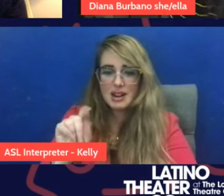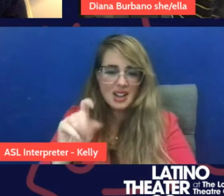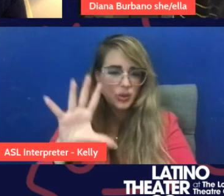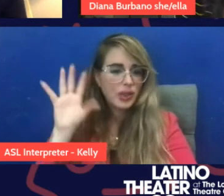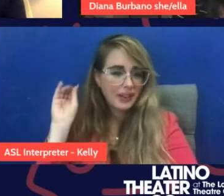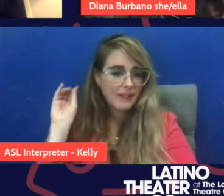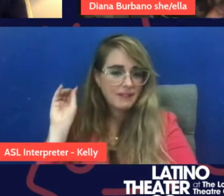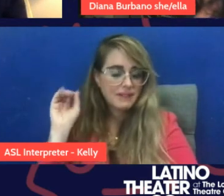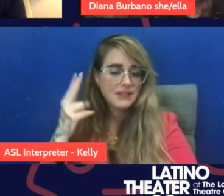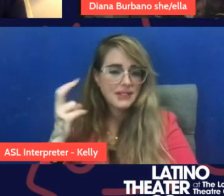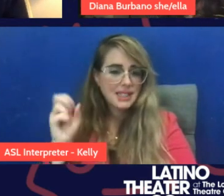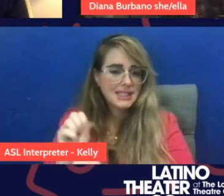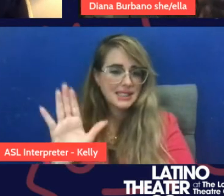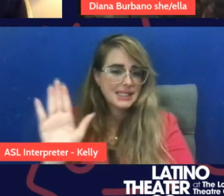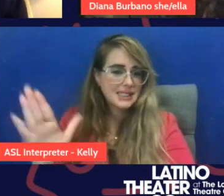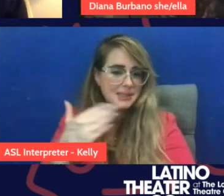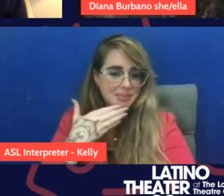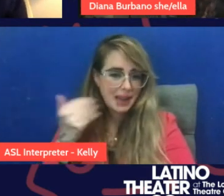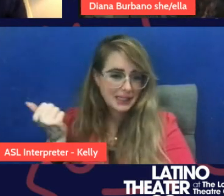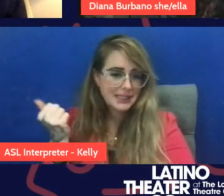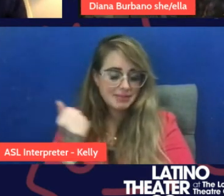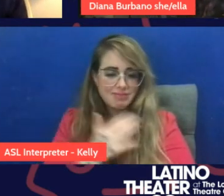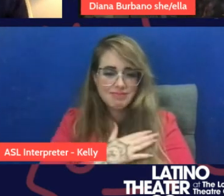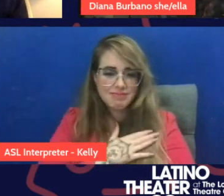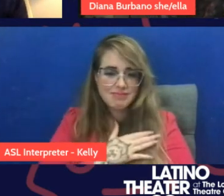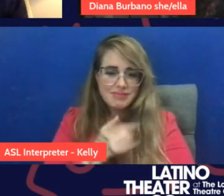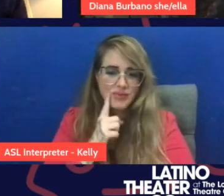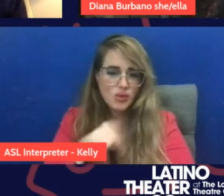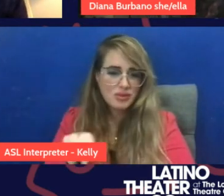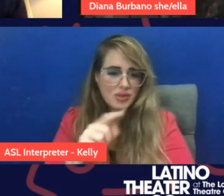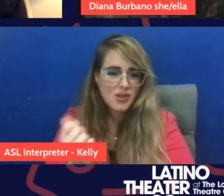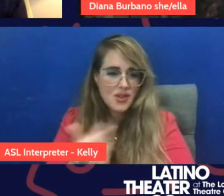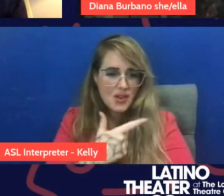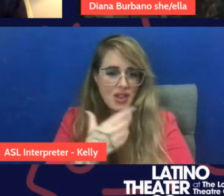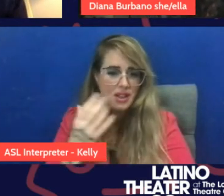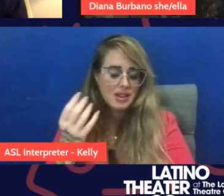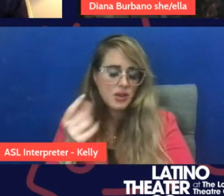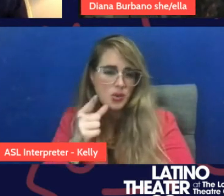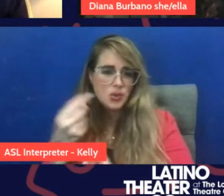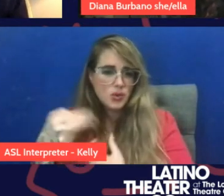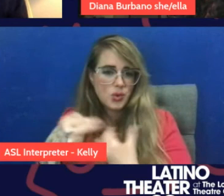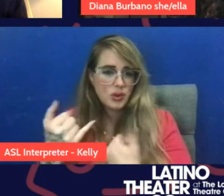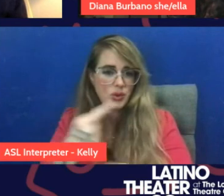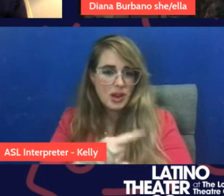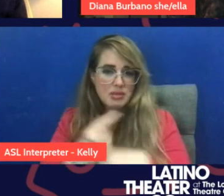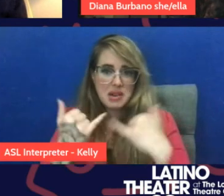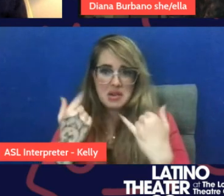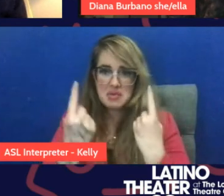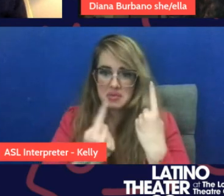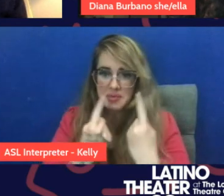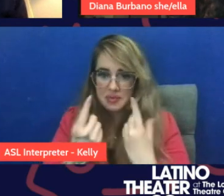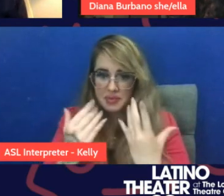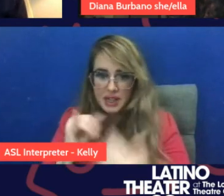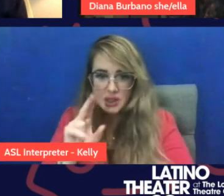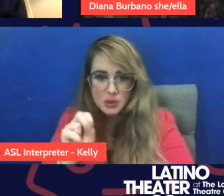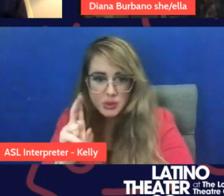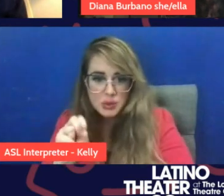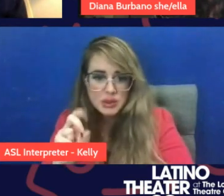sends his best to everybody for joining today. So I'm wondering, yeah, Jesus,